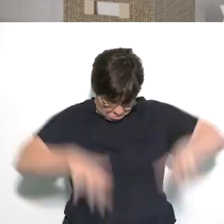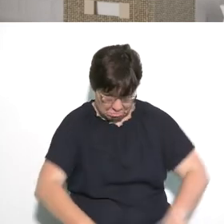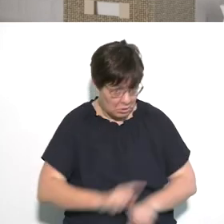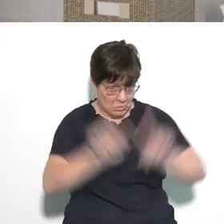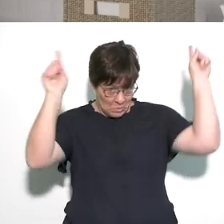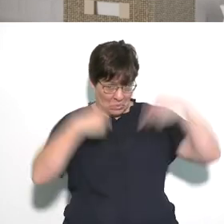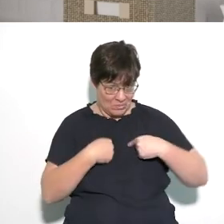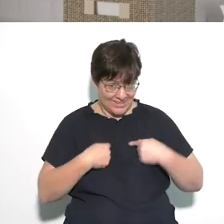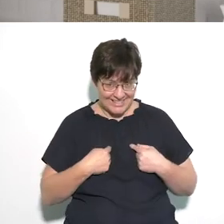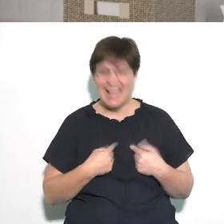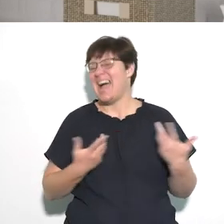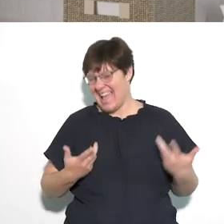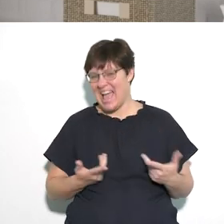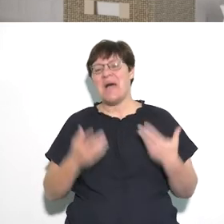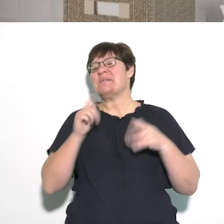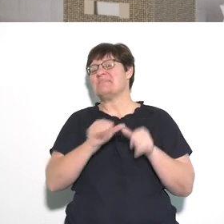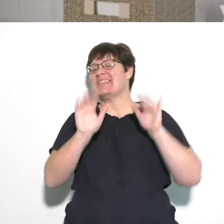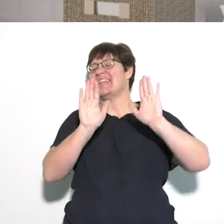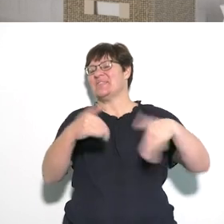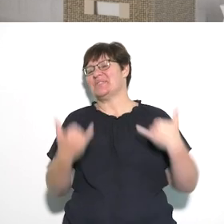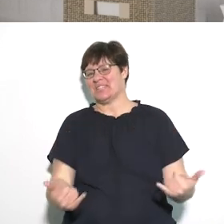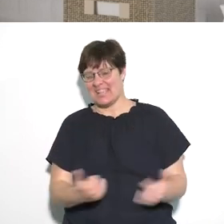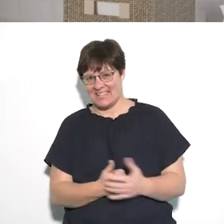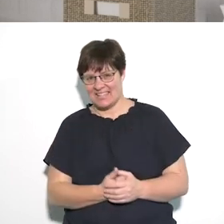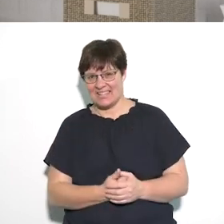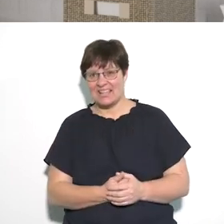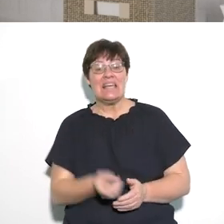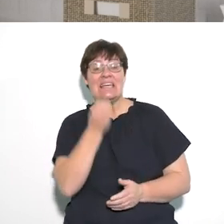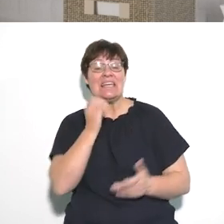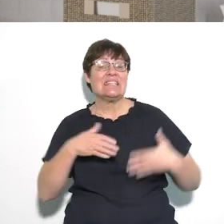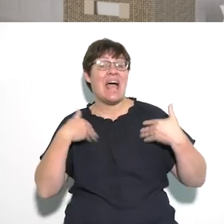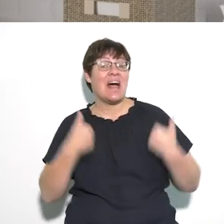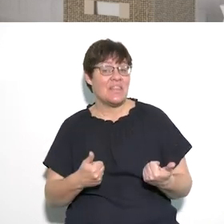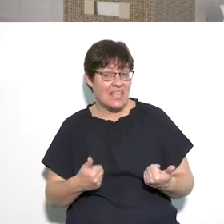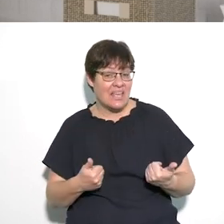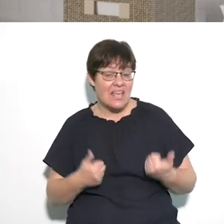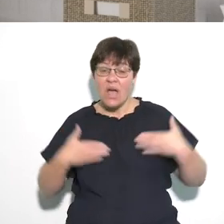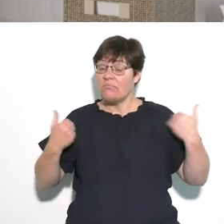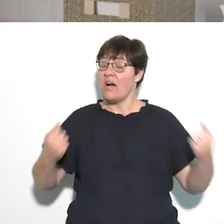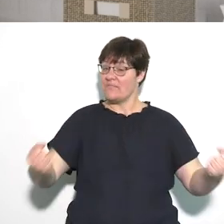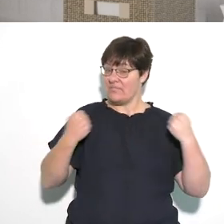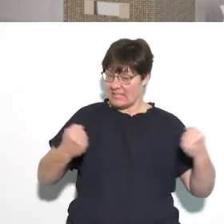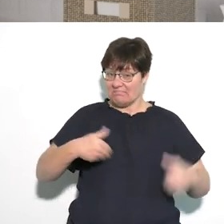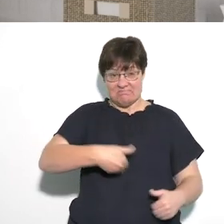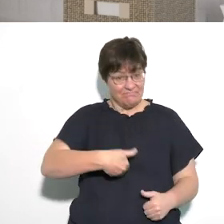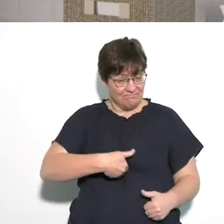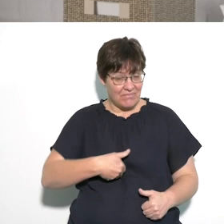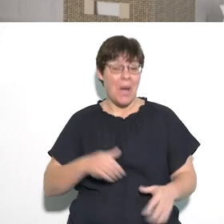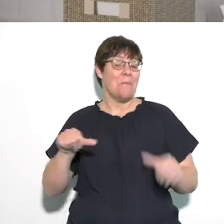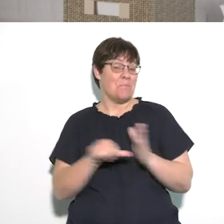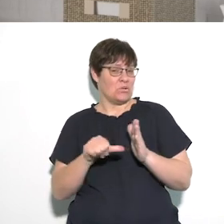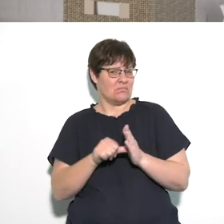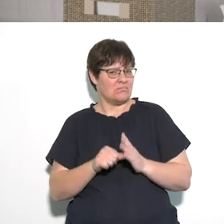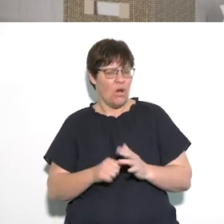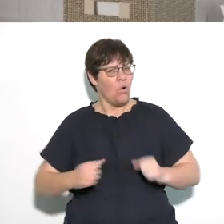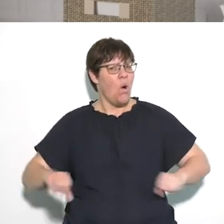a handstand. All right, that's where we'll leave it today. Eating healthy and keeping fit is so important. How